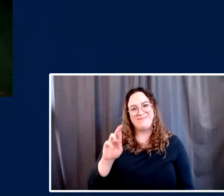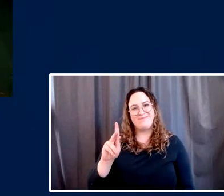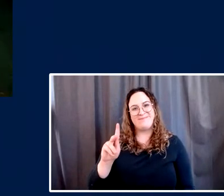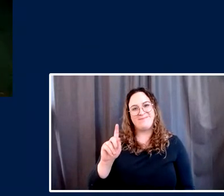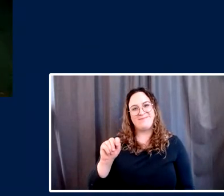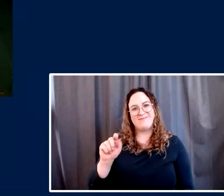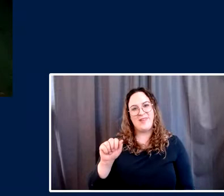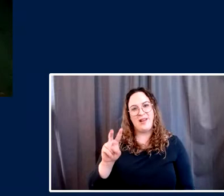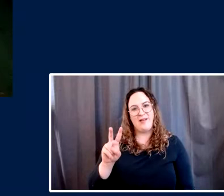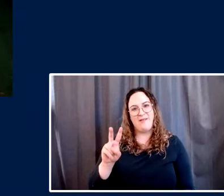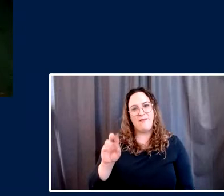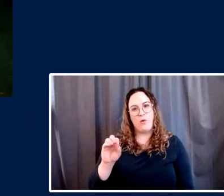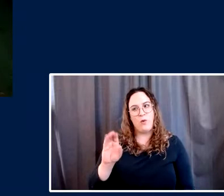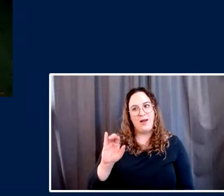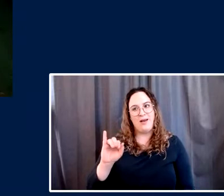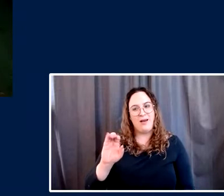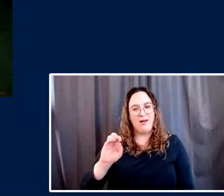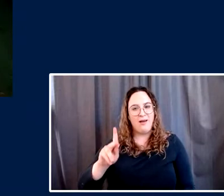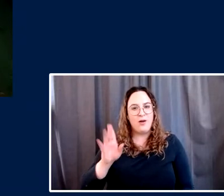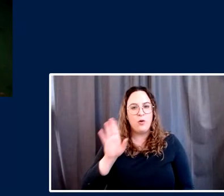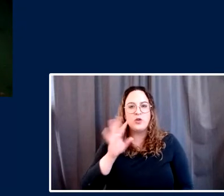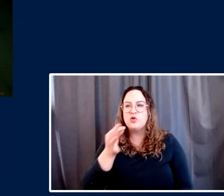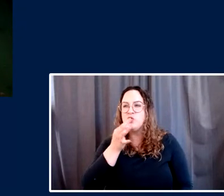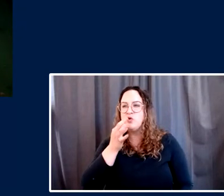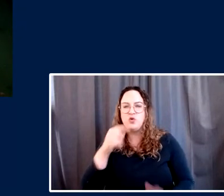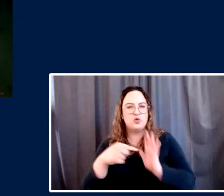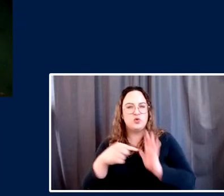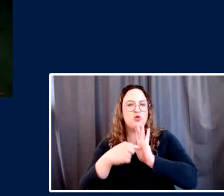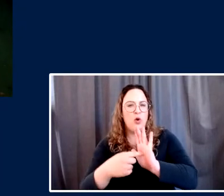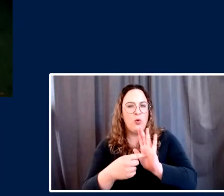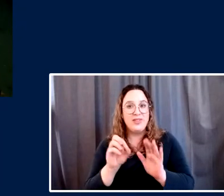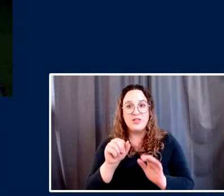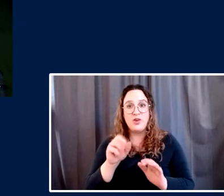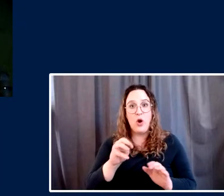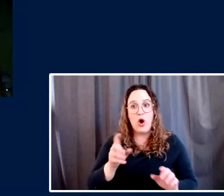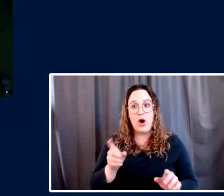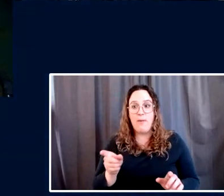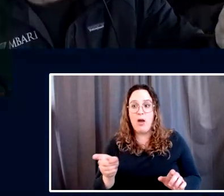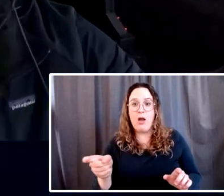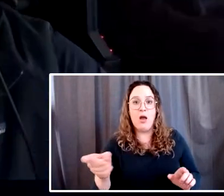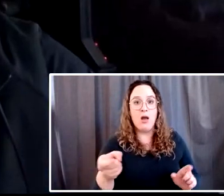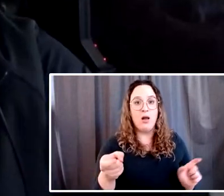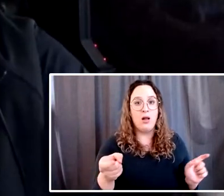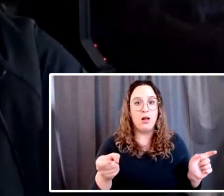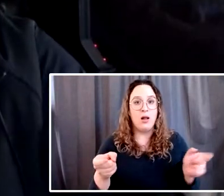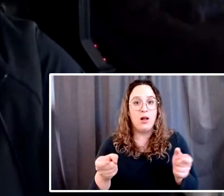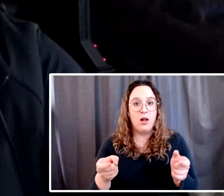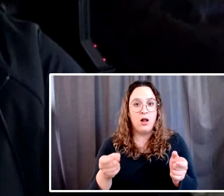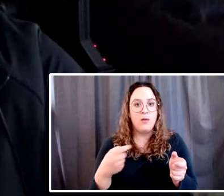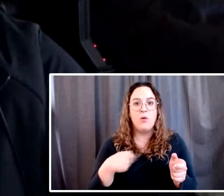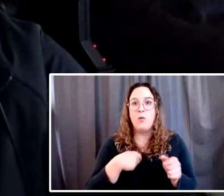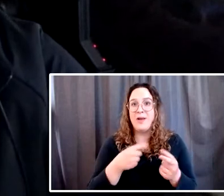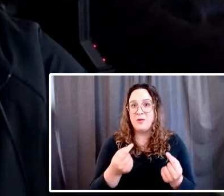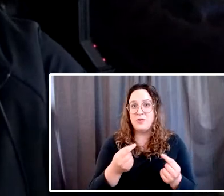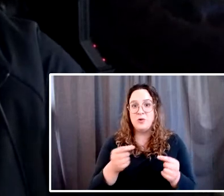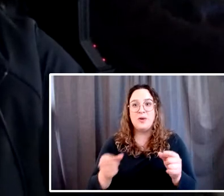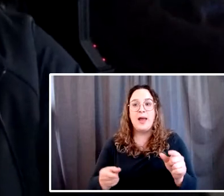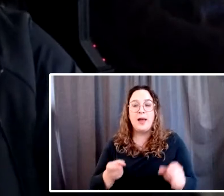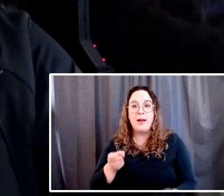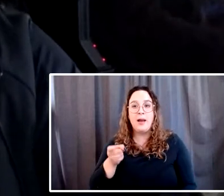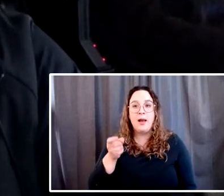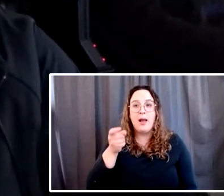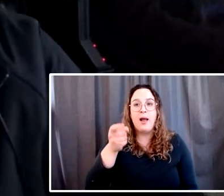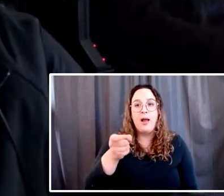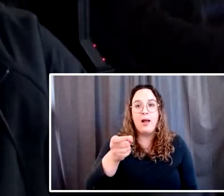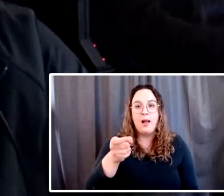view. With this arm, we can reach out and just gently grab a very small branch of